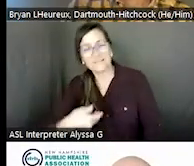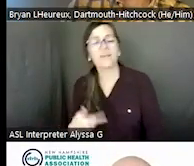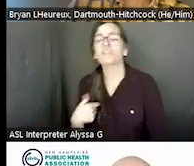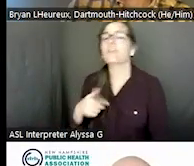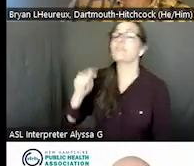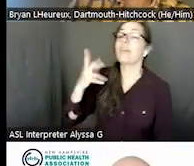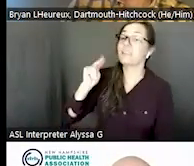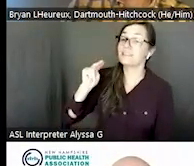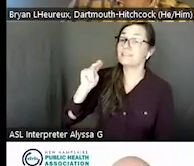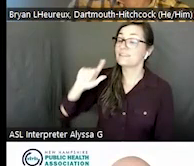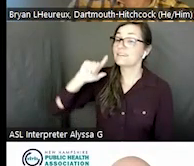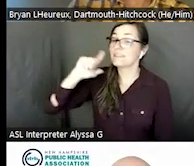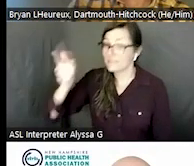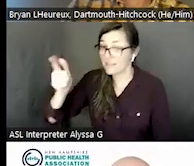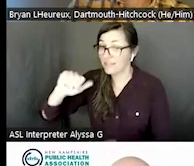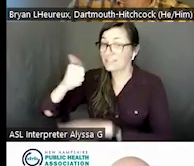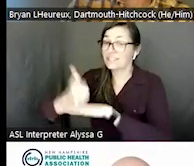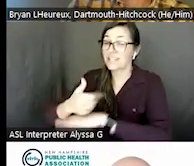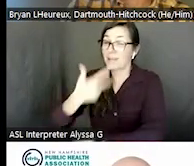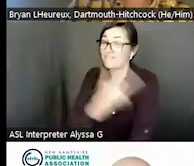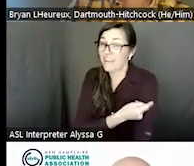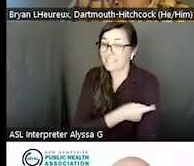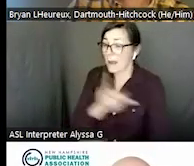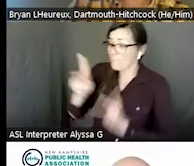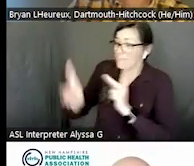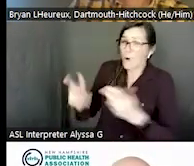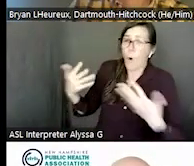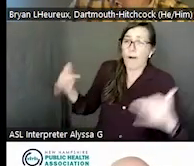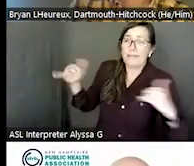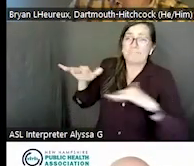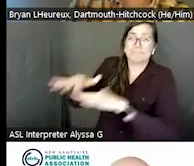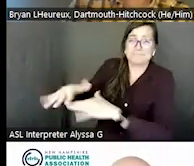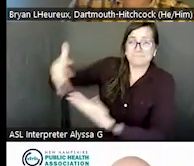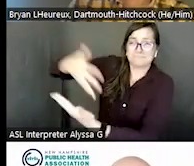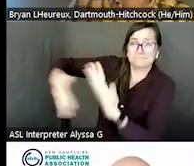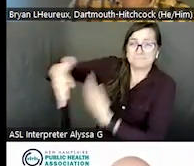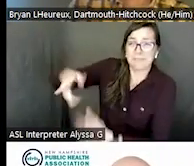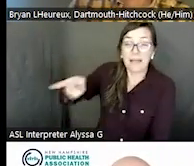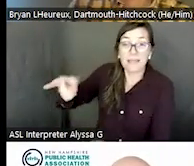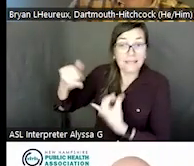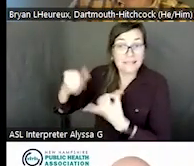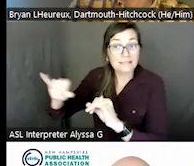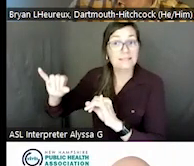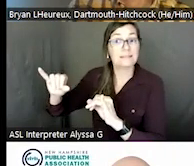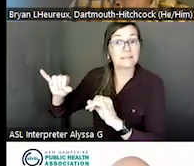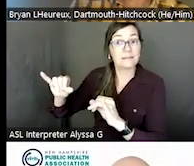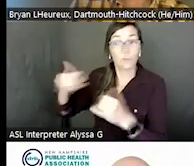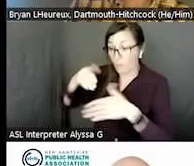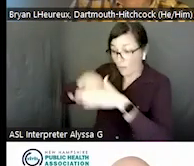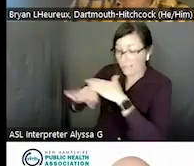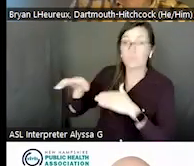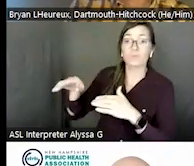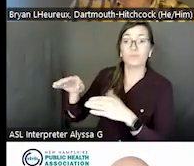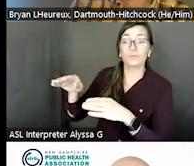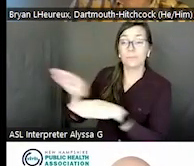vaccine clinic right in the place where Fuerza Unida, they still have seamstresses, they're still sewing, and they have their own business